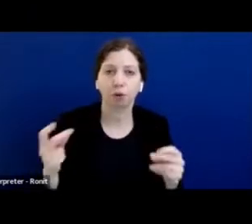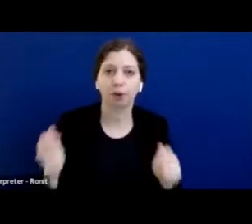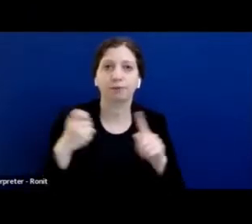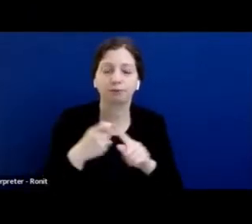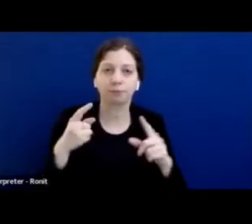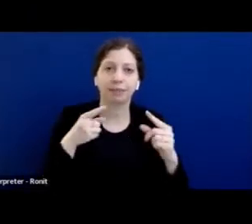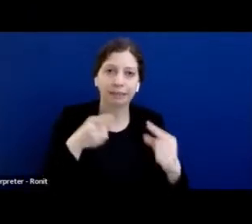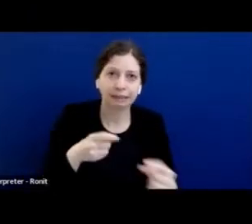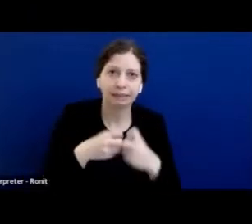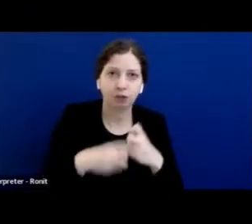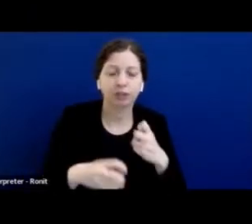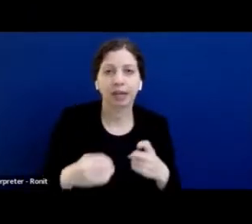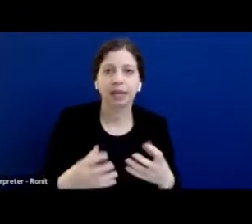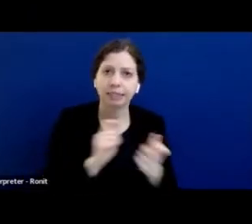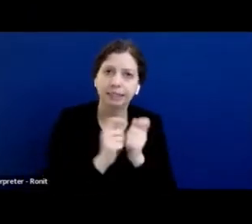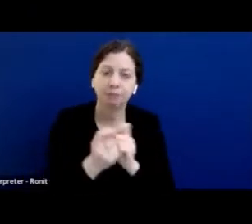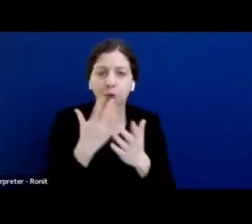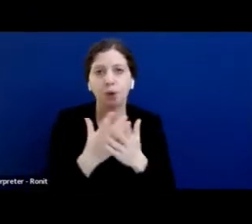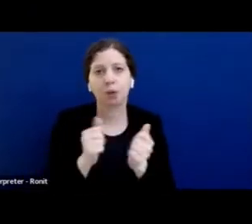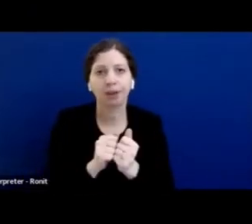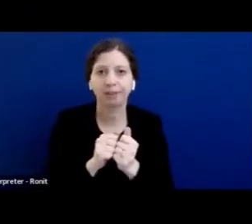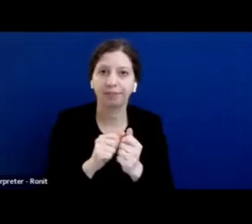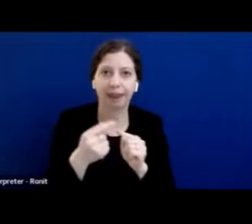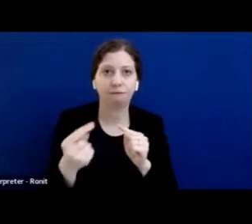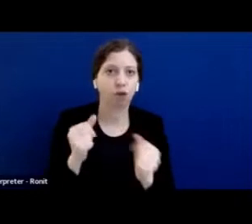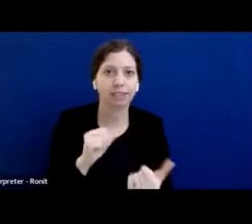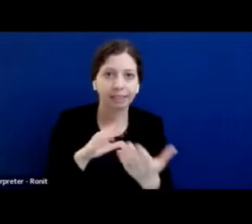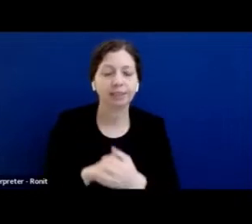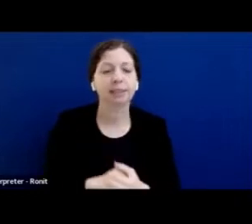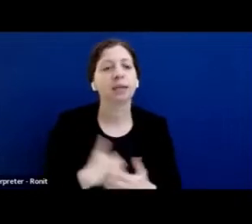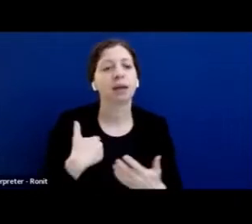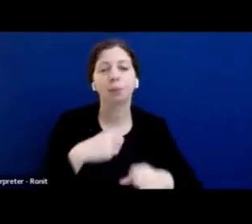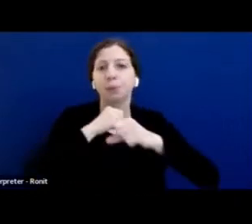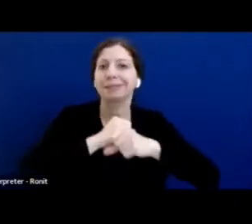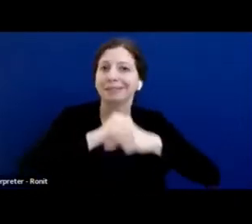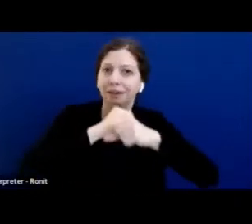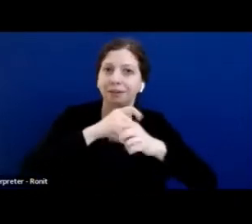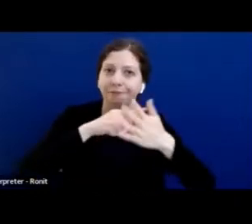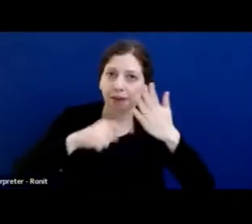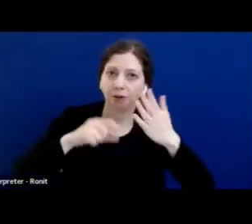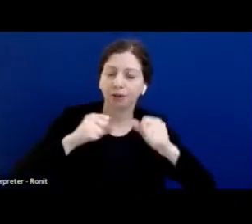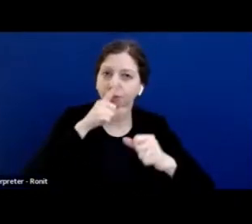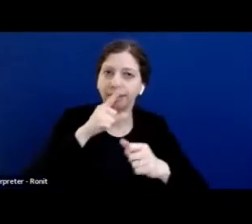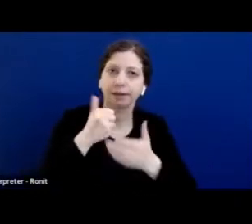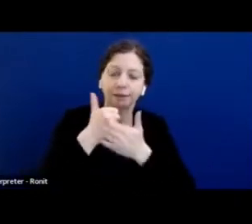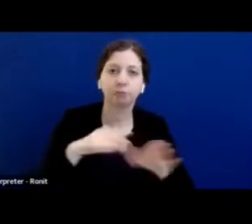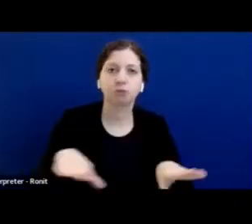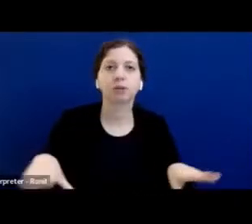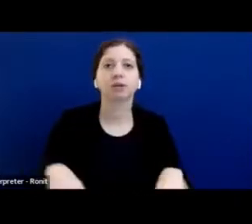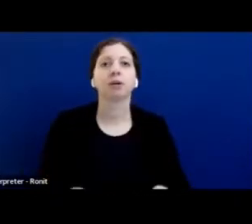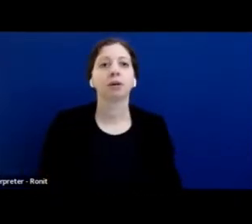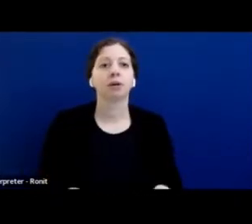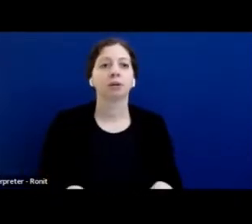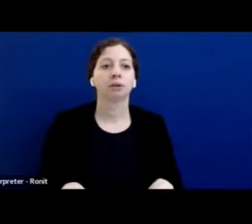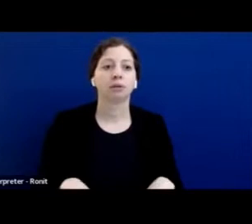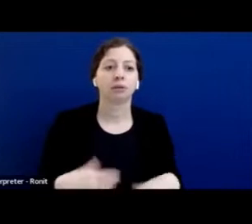adapting well in the face of adversity. We know that there are protective factors that really help children, kind of weather